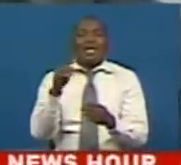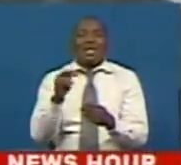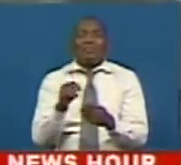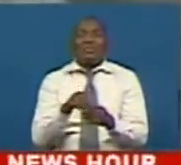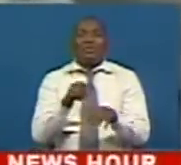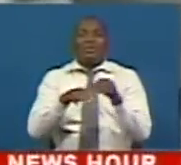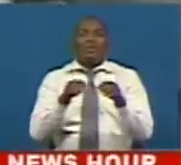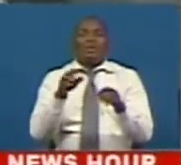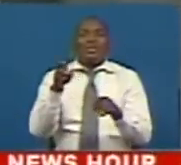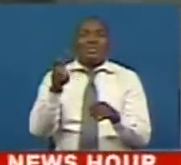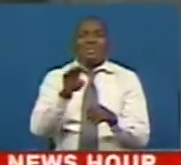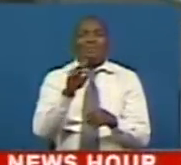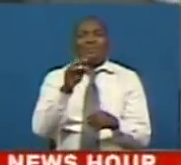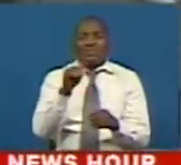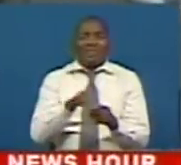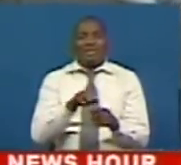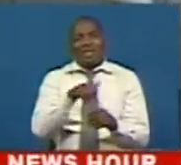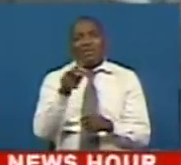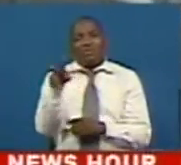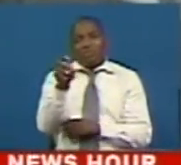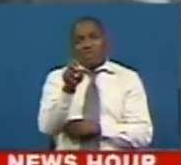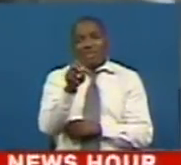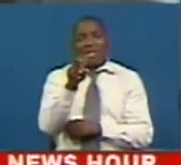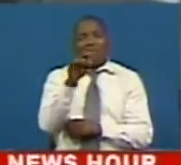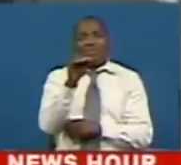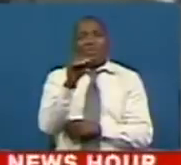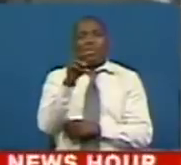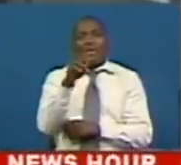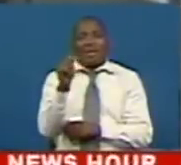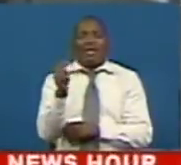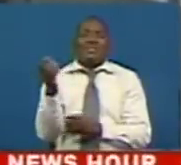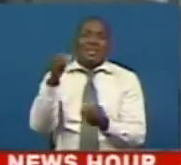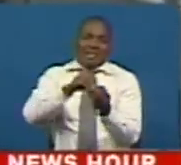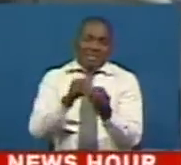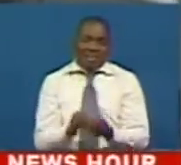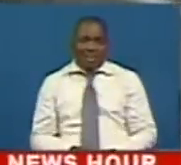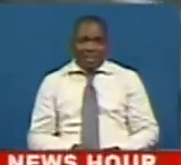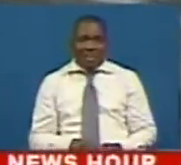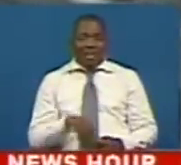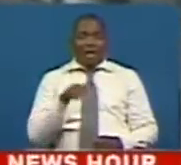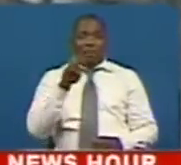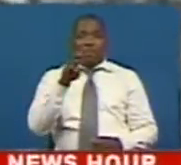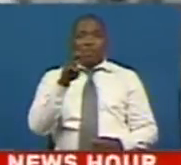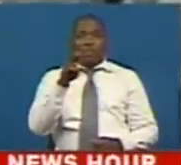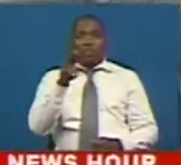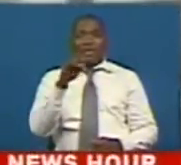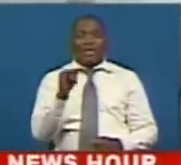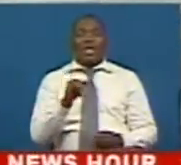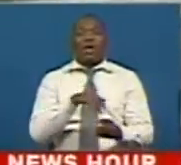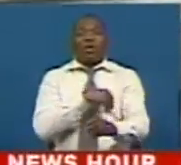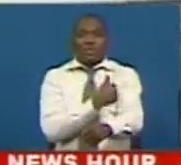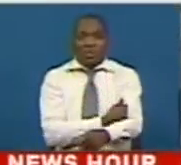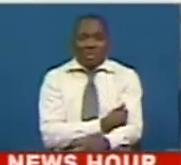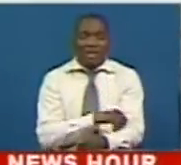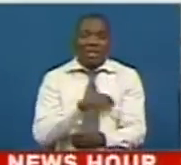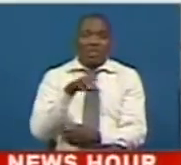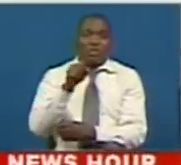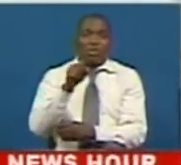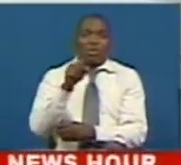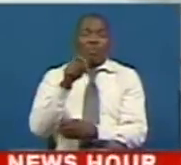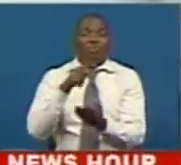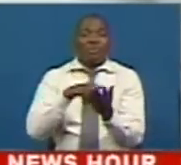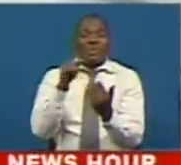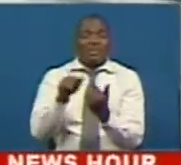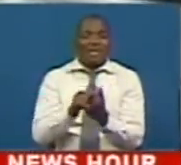650 megawatts with some 250 megawatts more. According to Bui Power Authority, the solar project